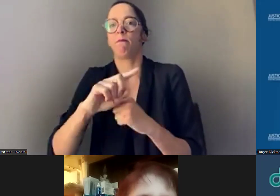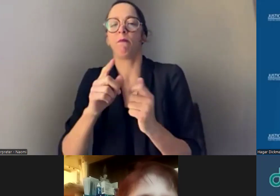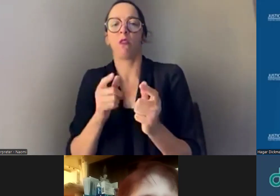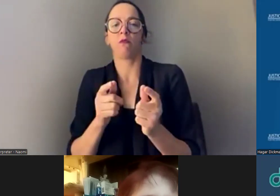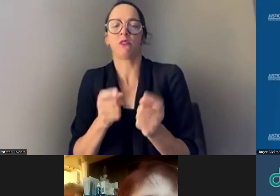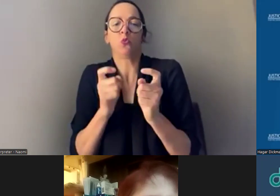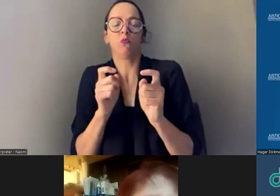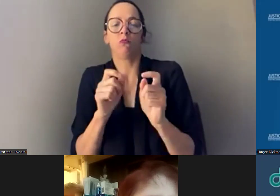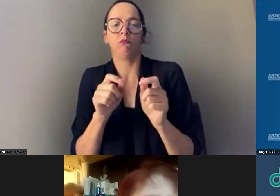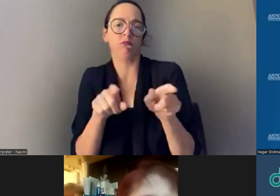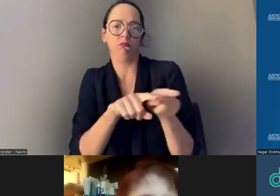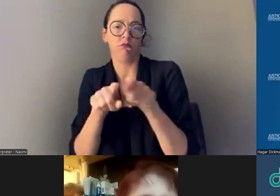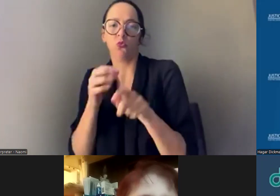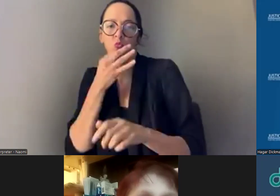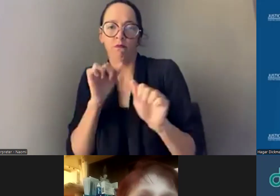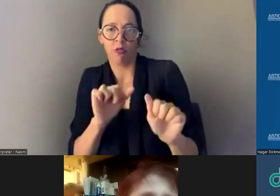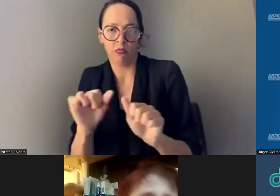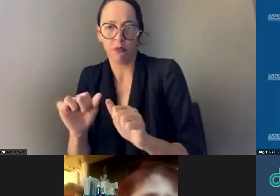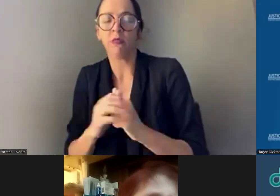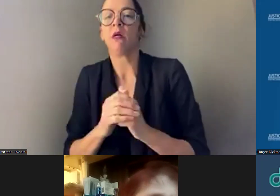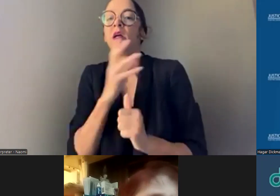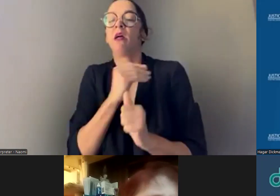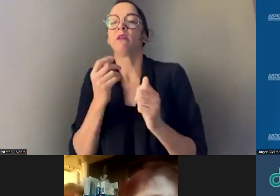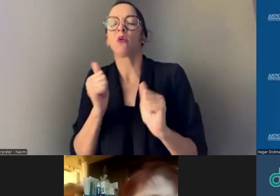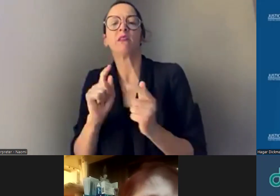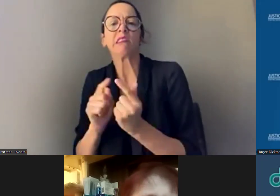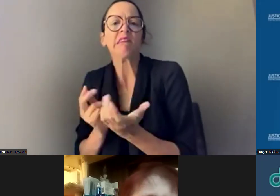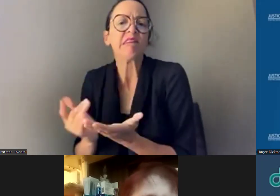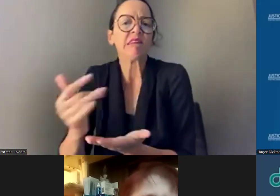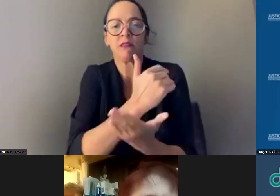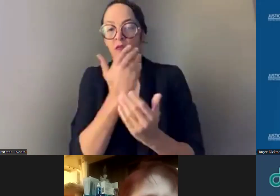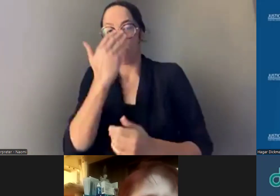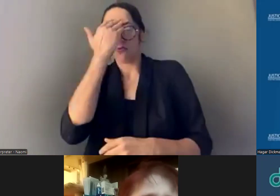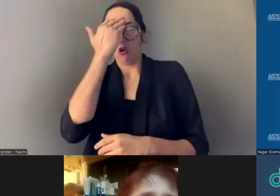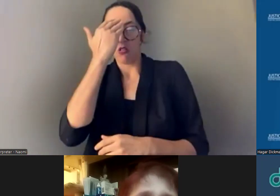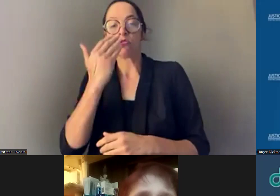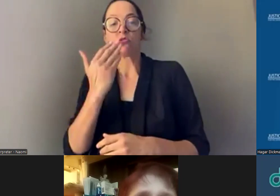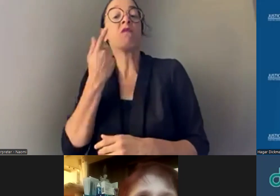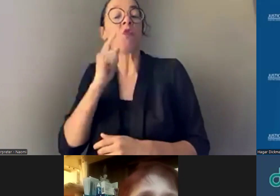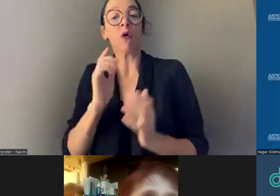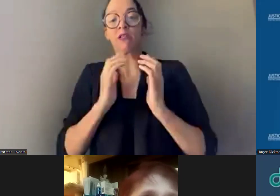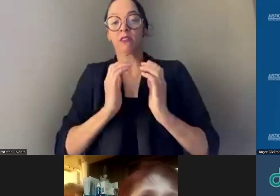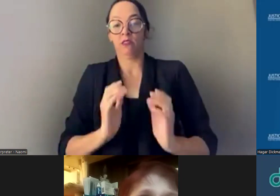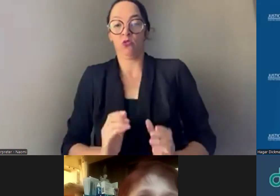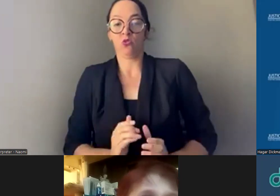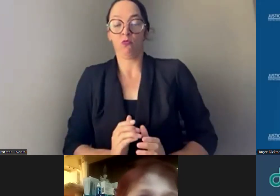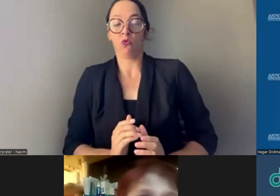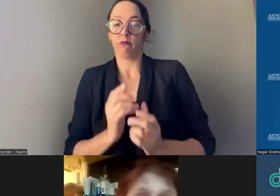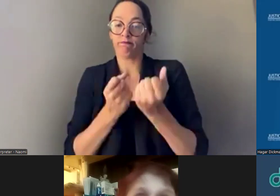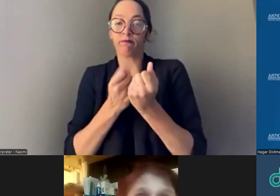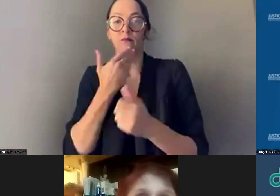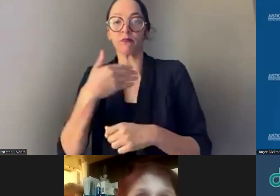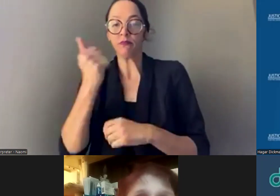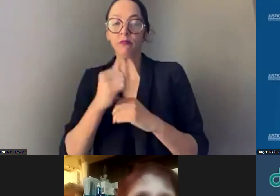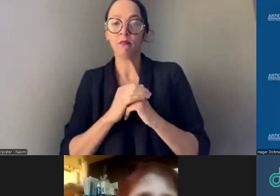be able to work with consumers who need that. I think also just in